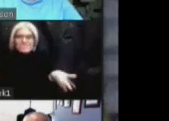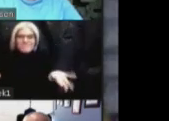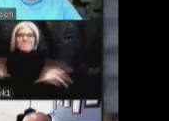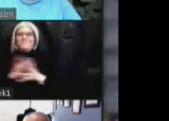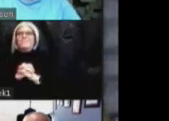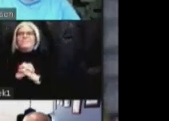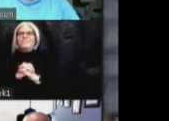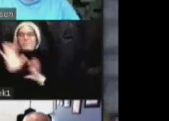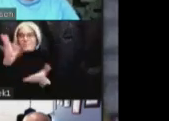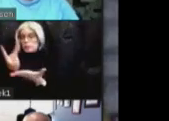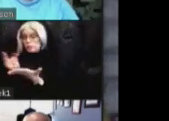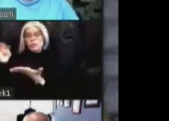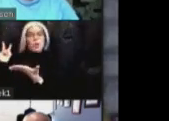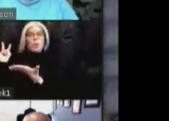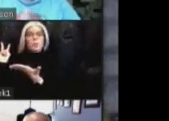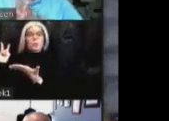I still am or not.